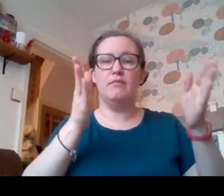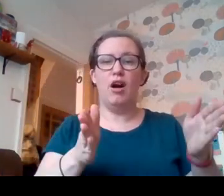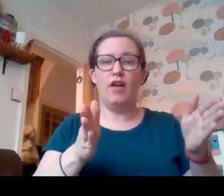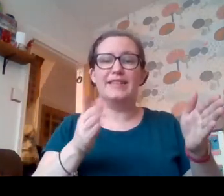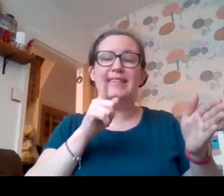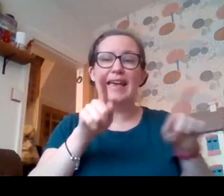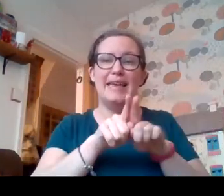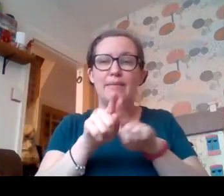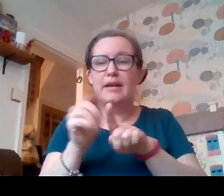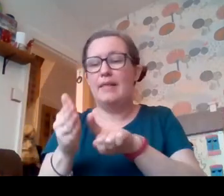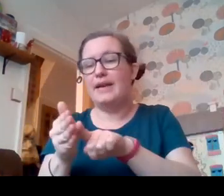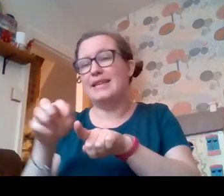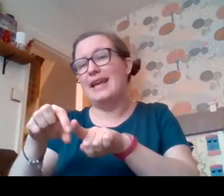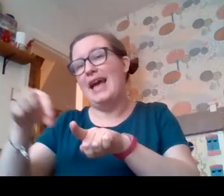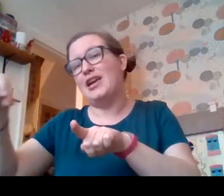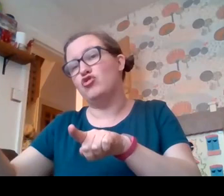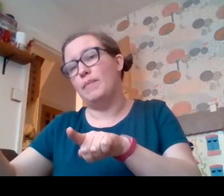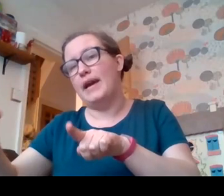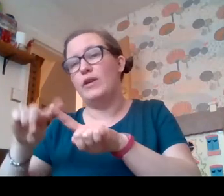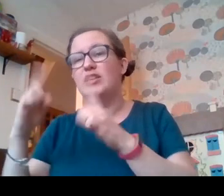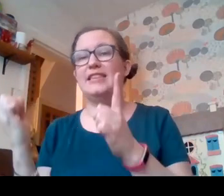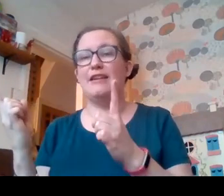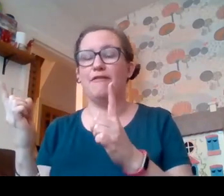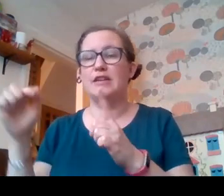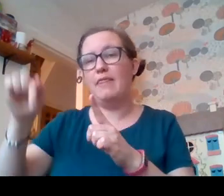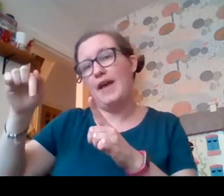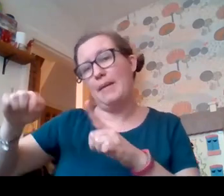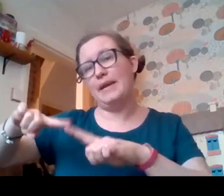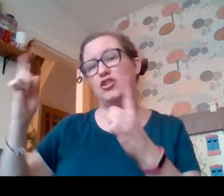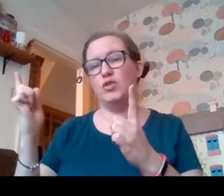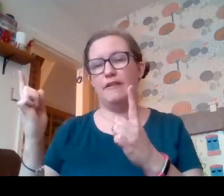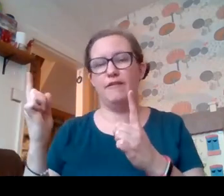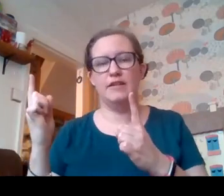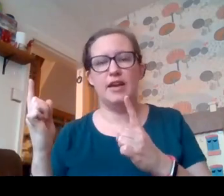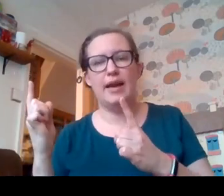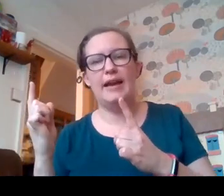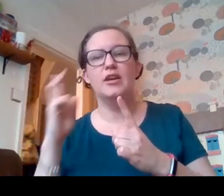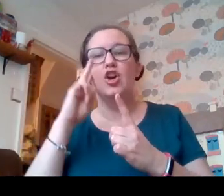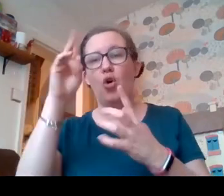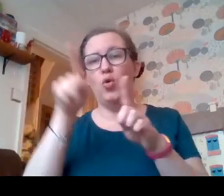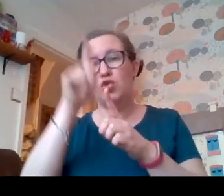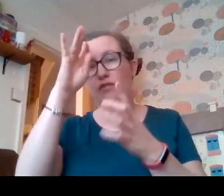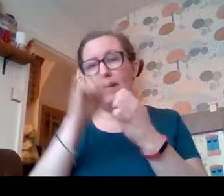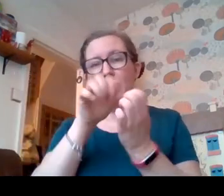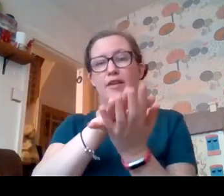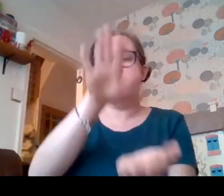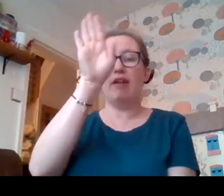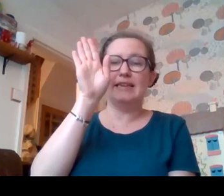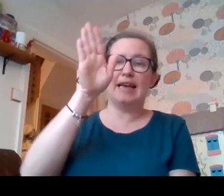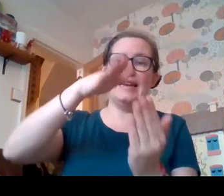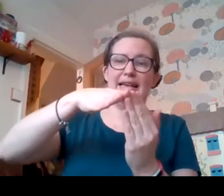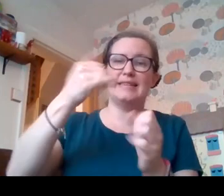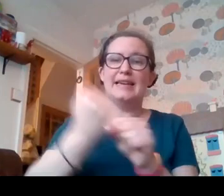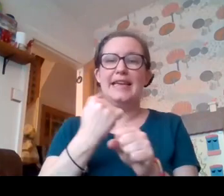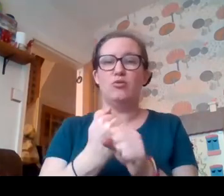them are the same. There's an extra bit which is different, and that bit is your difference. Okay, also remember the